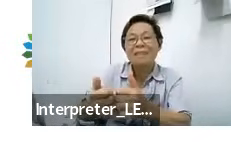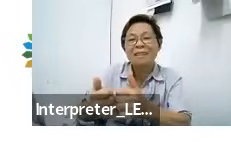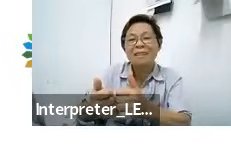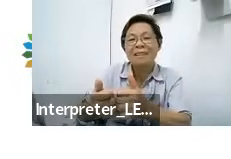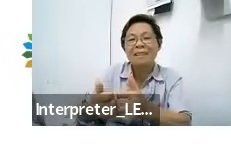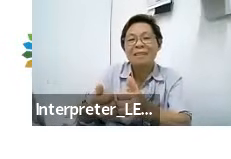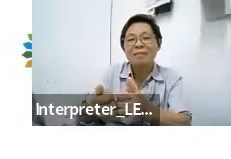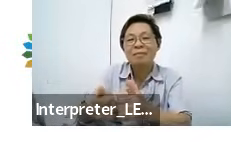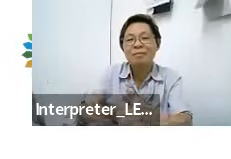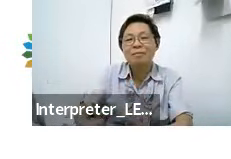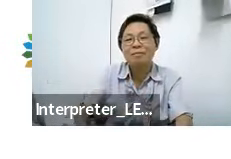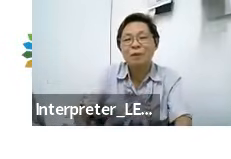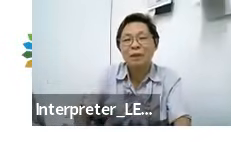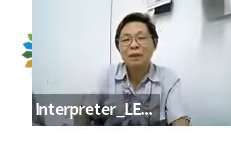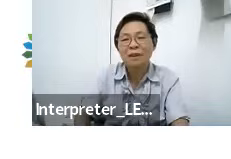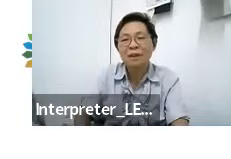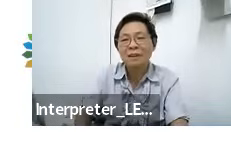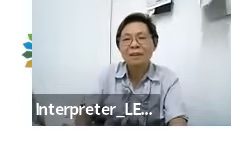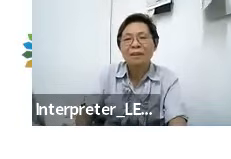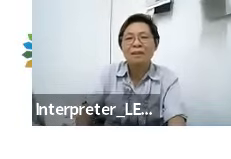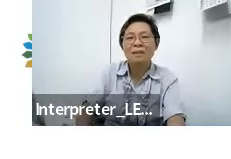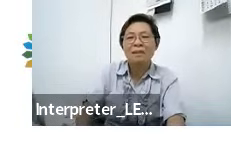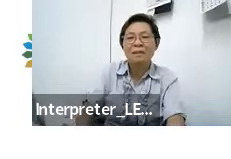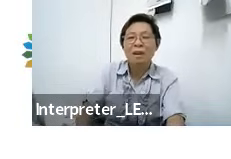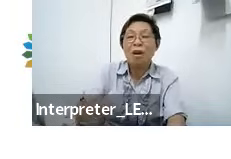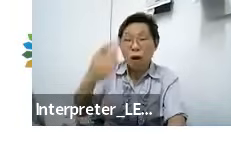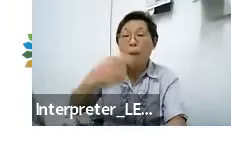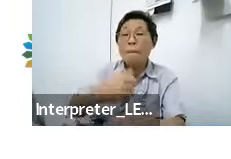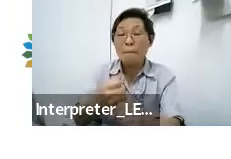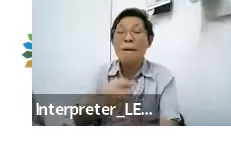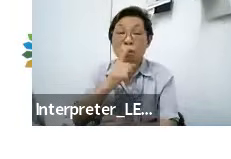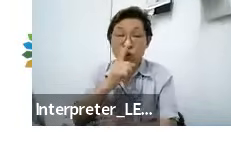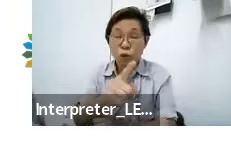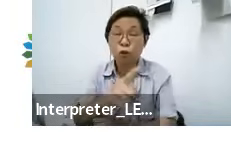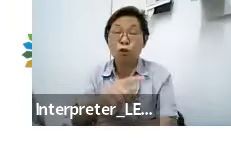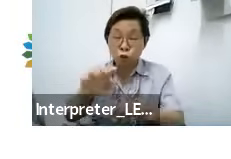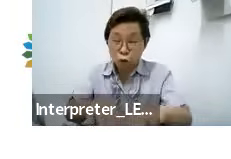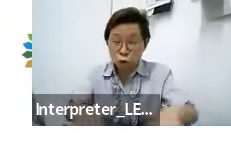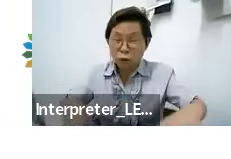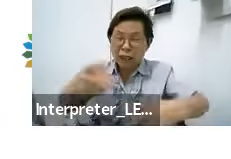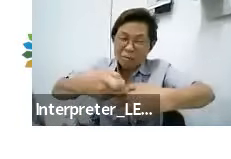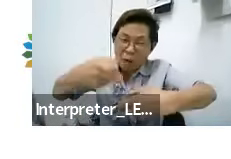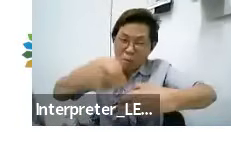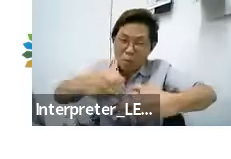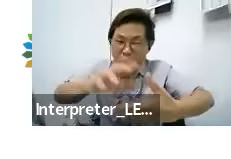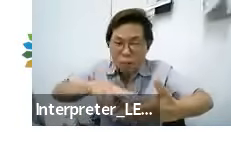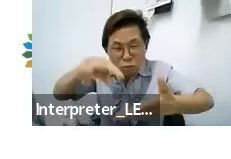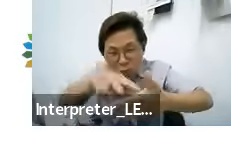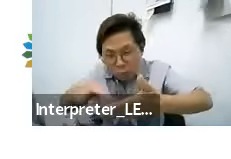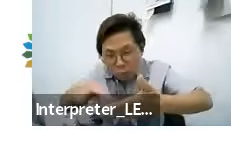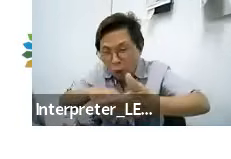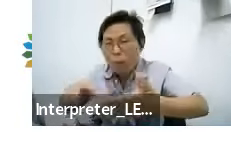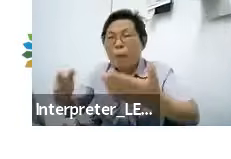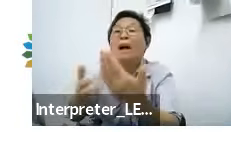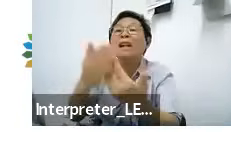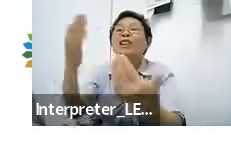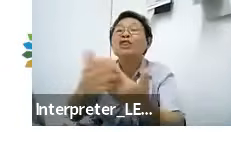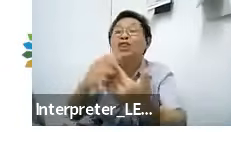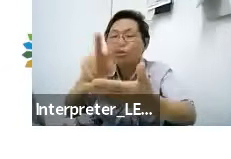or things like that. Or making sure that for students who have hard time in readings, they have the easy read